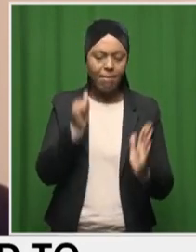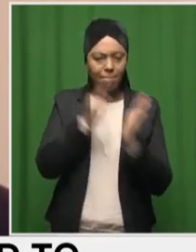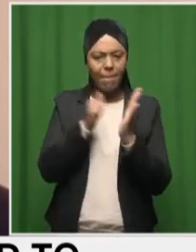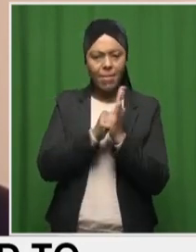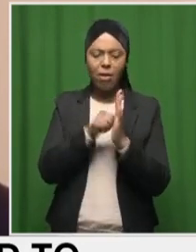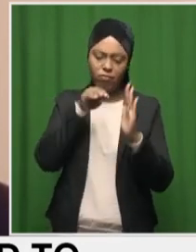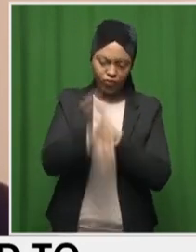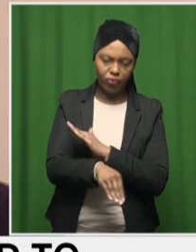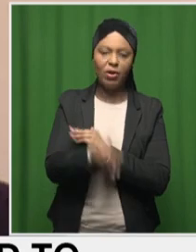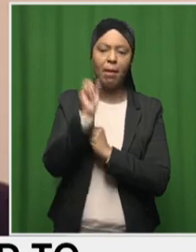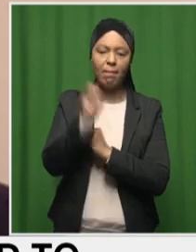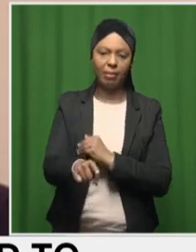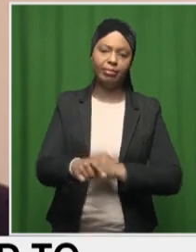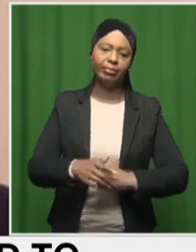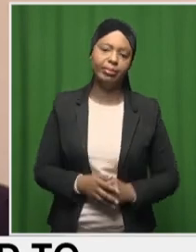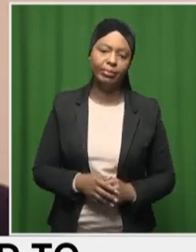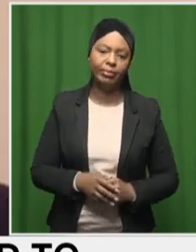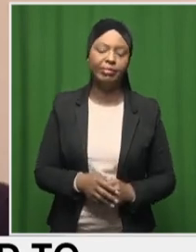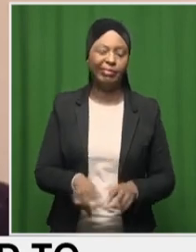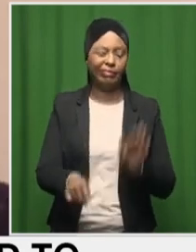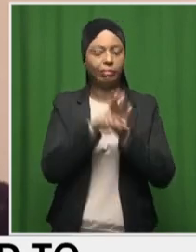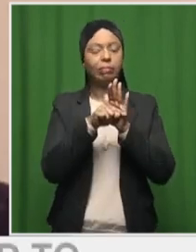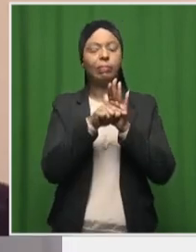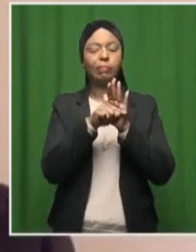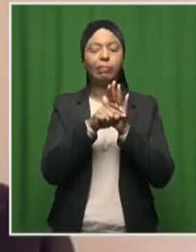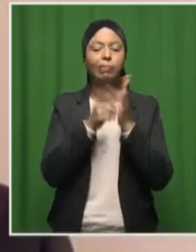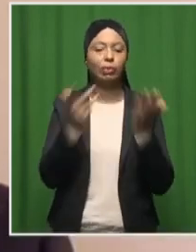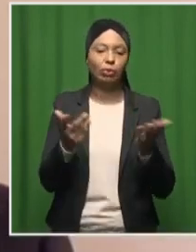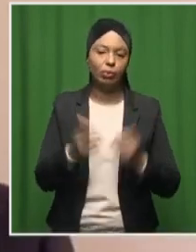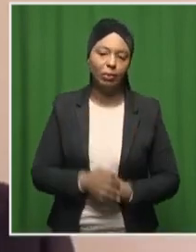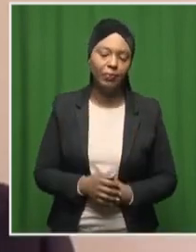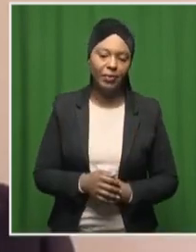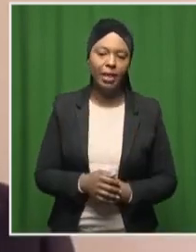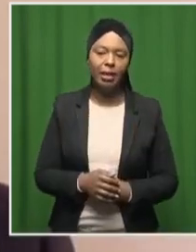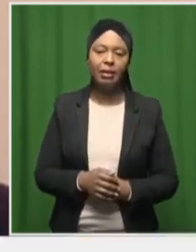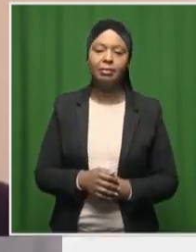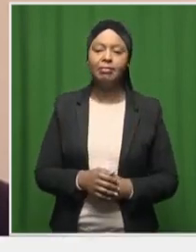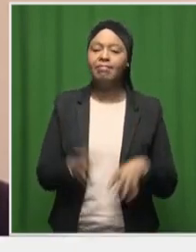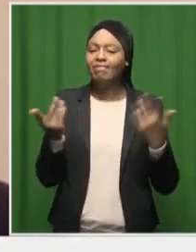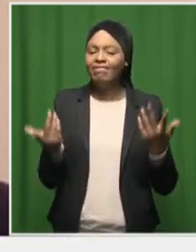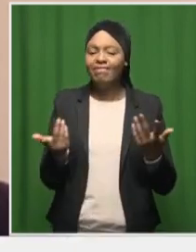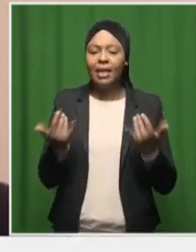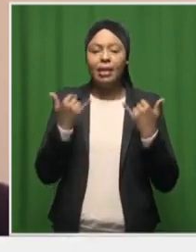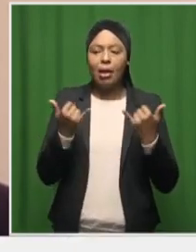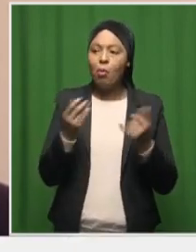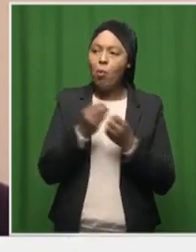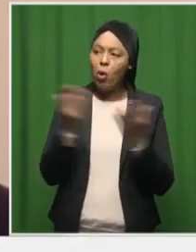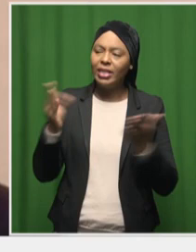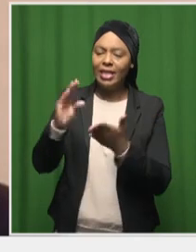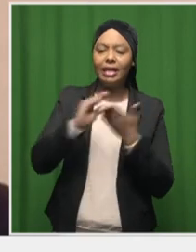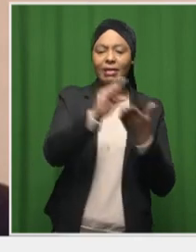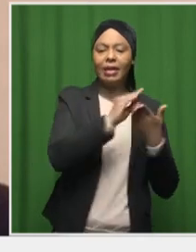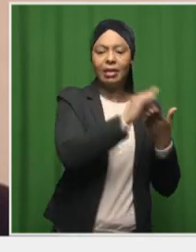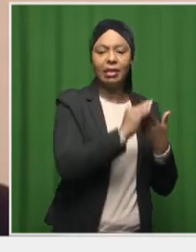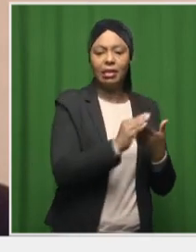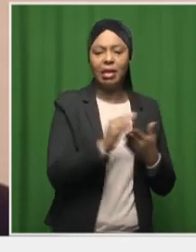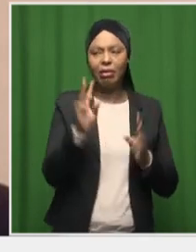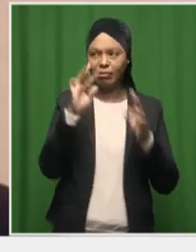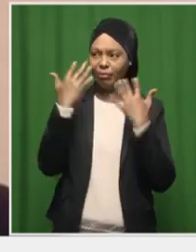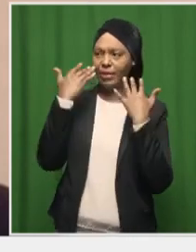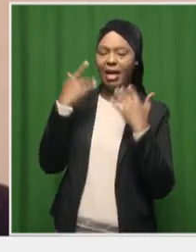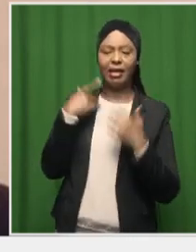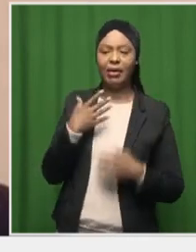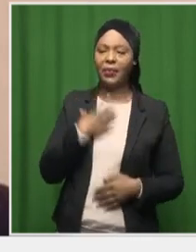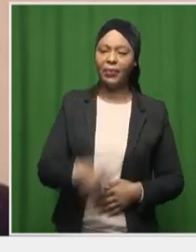spin. At the sort of the slightest wind of cold or rain, the investors are saying, when in doubt, chicken